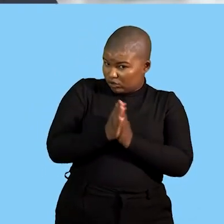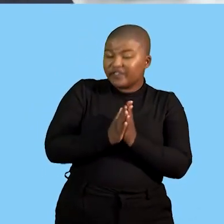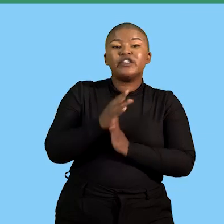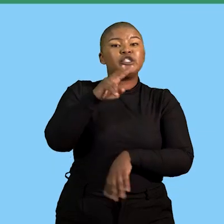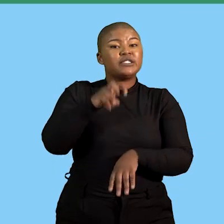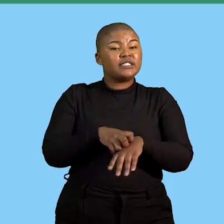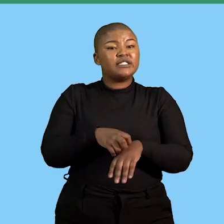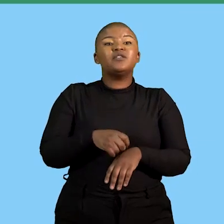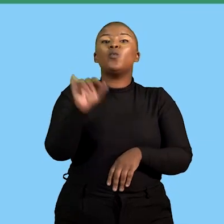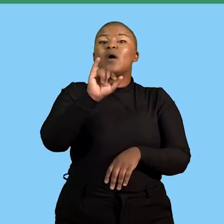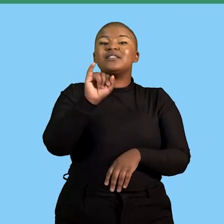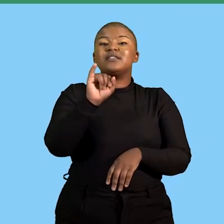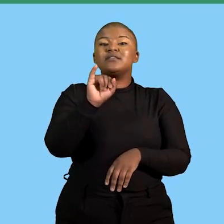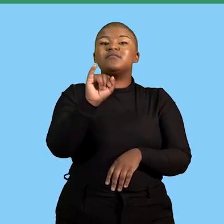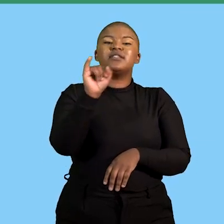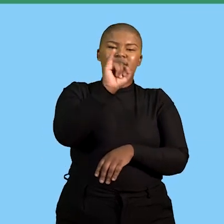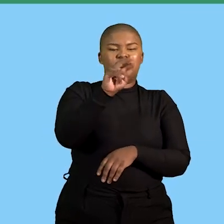criteria: interpersonal.